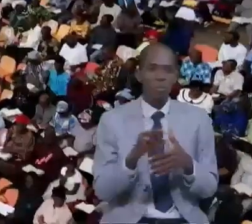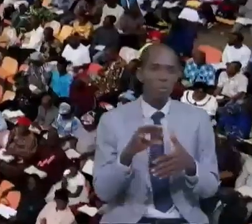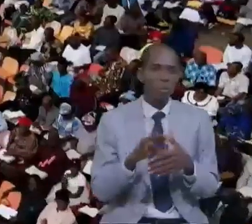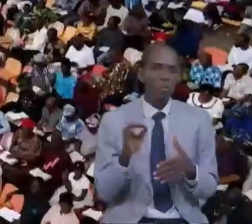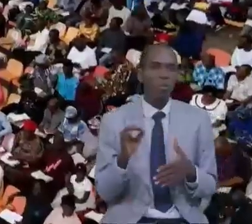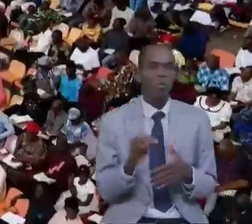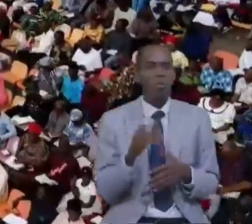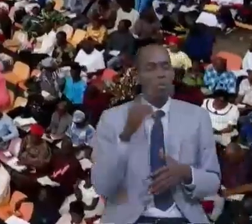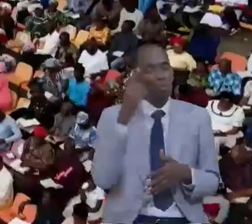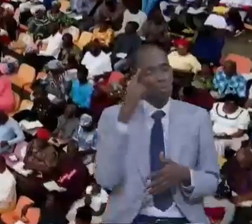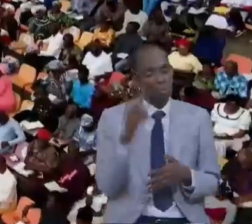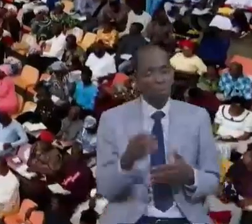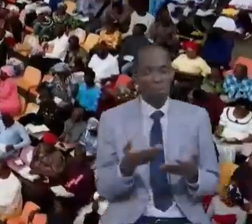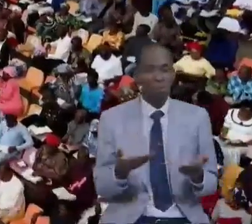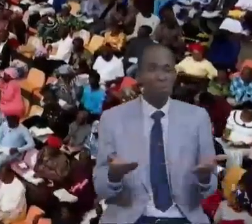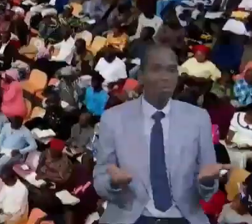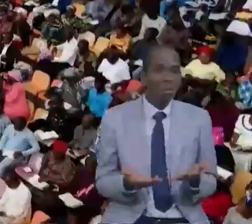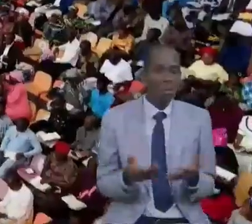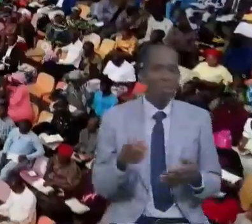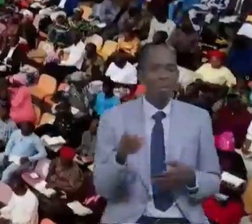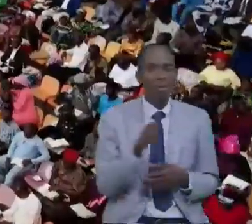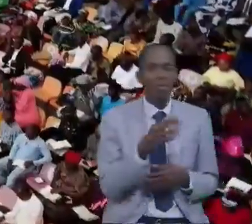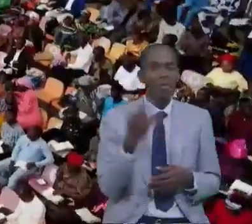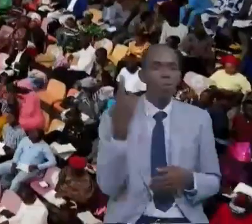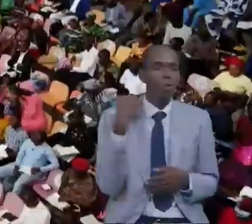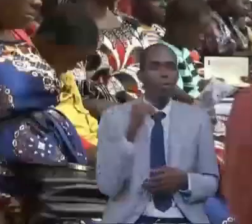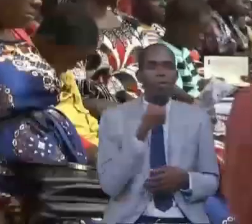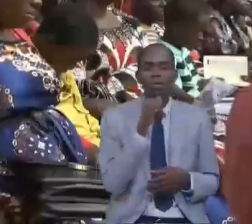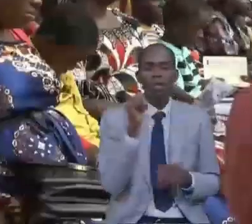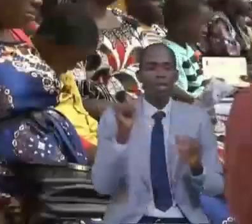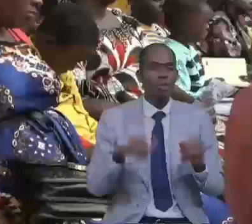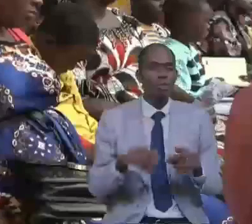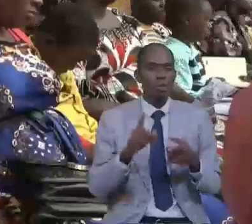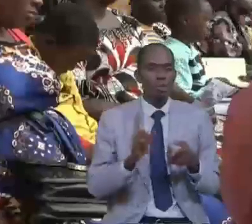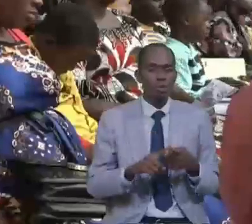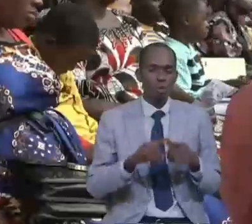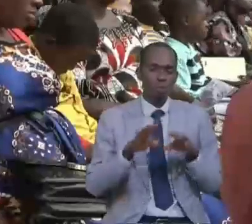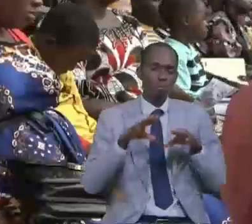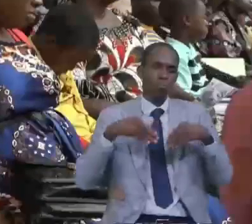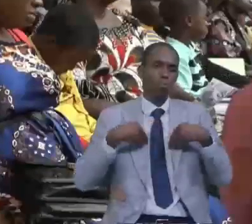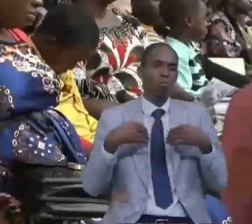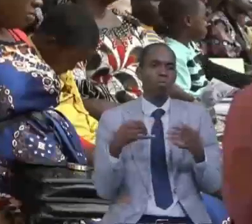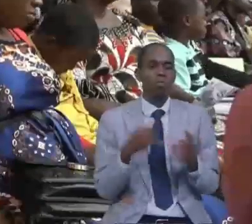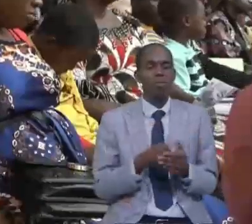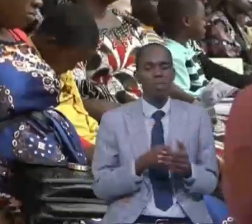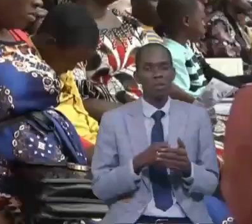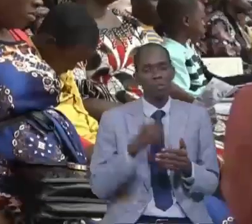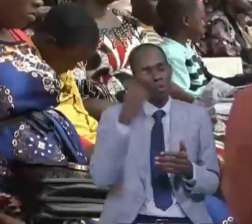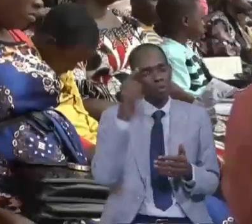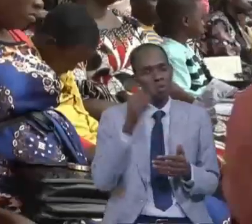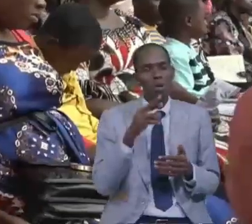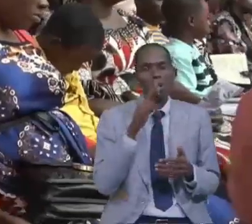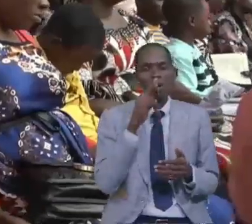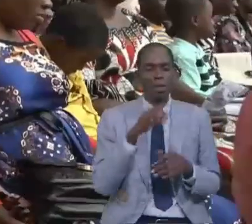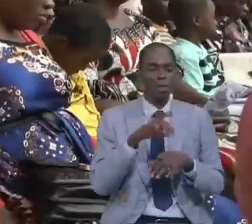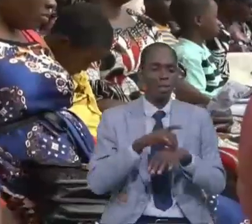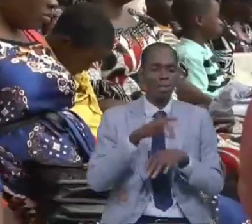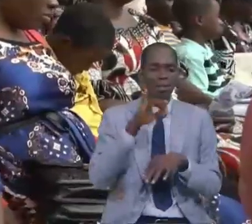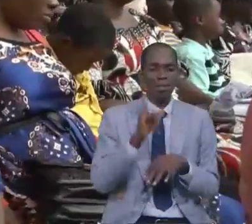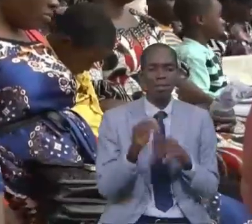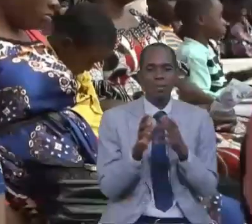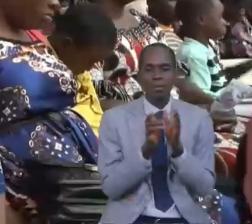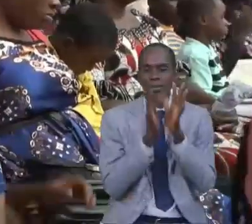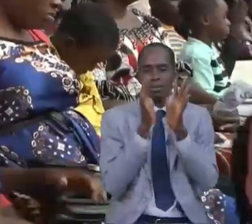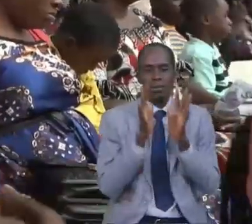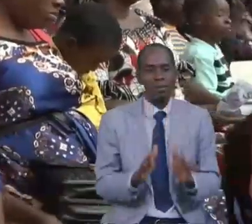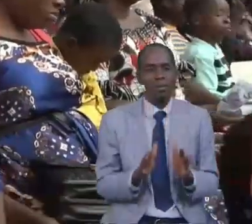Carnal Christians, anything, whatever they want to hear, is always about water